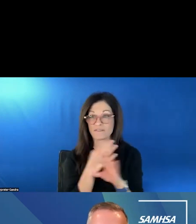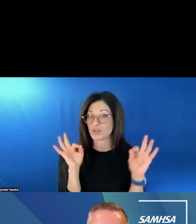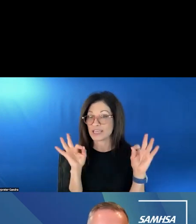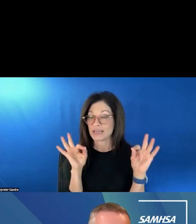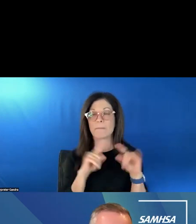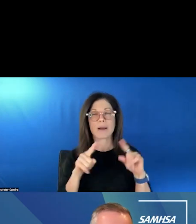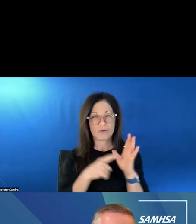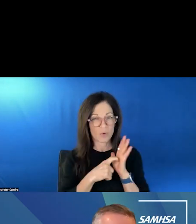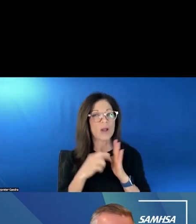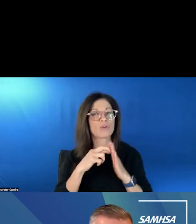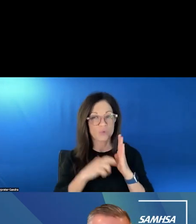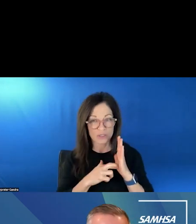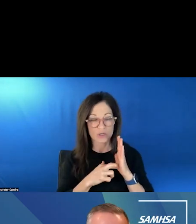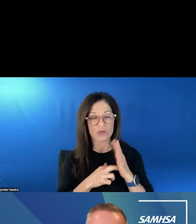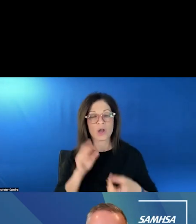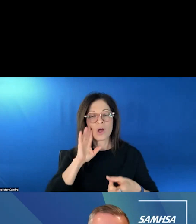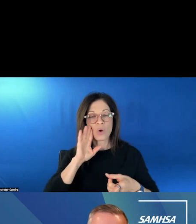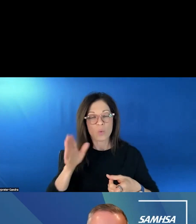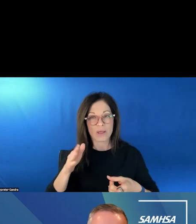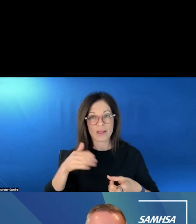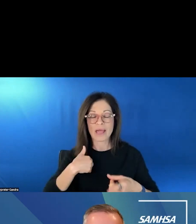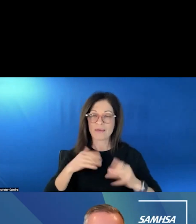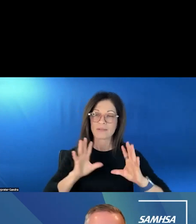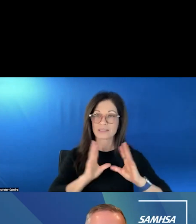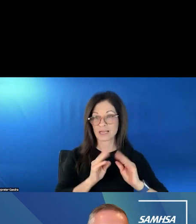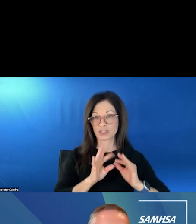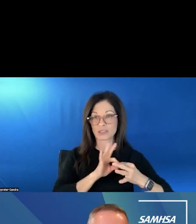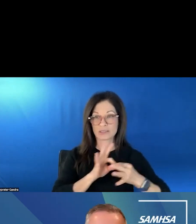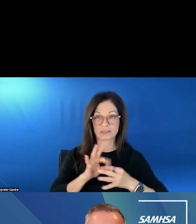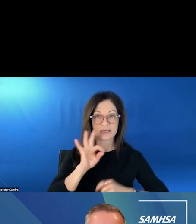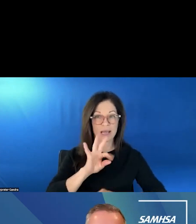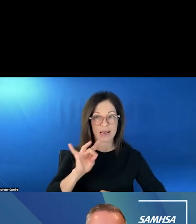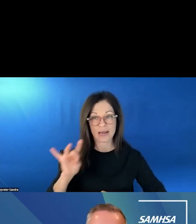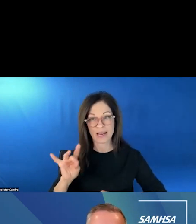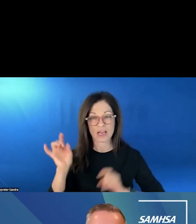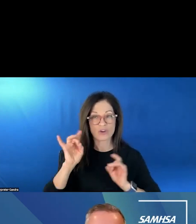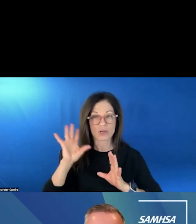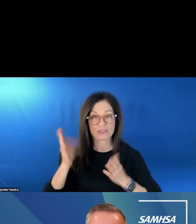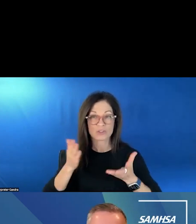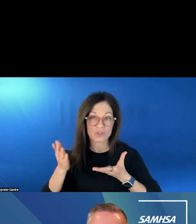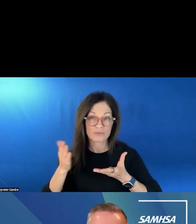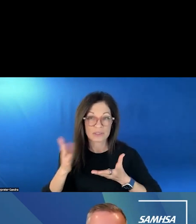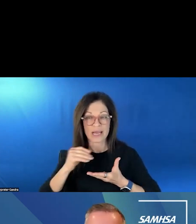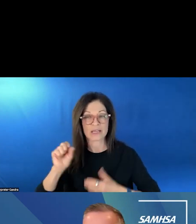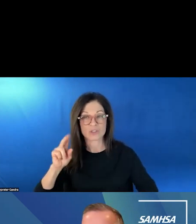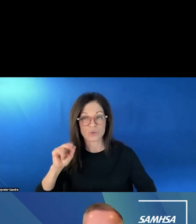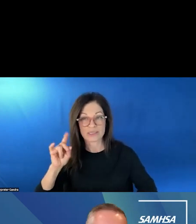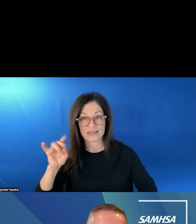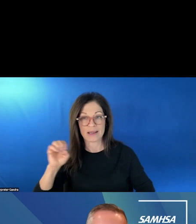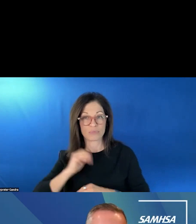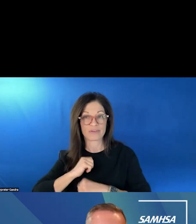require registration, and there will be sessions on 988 crisis services and suicide